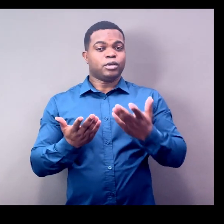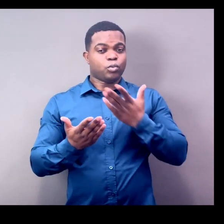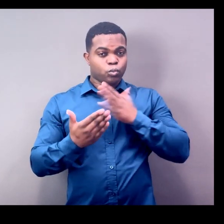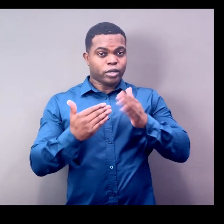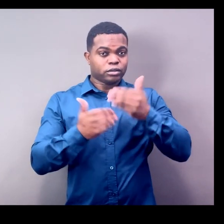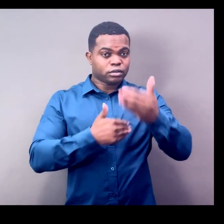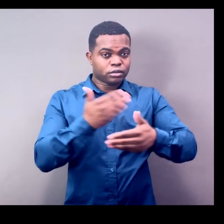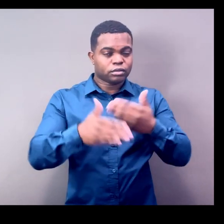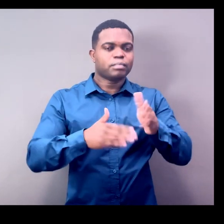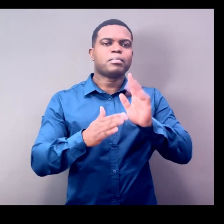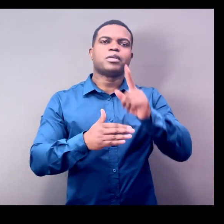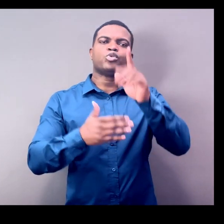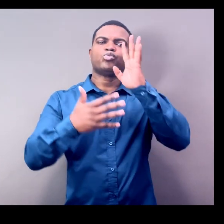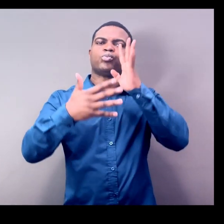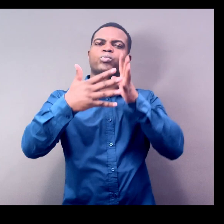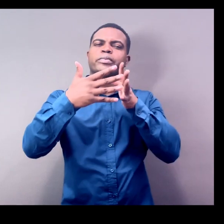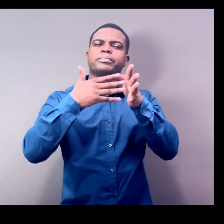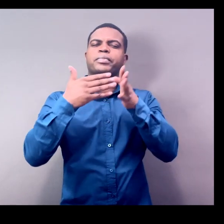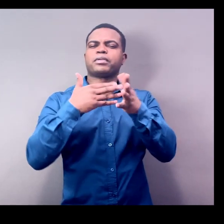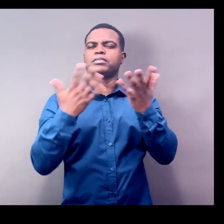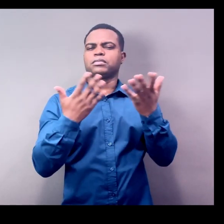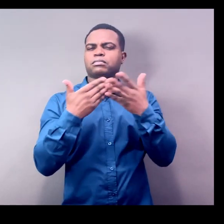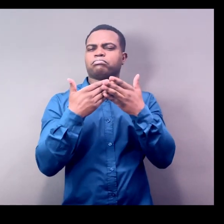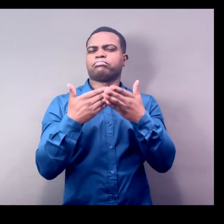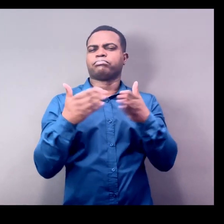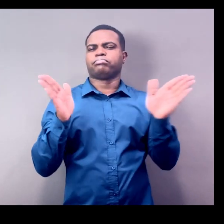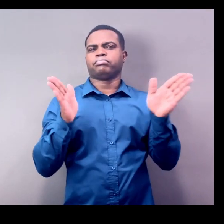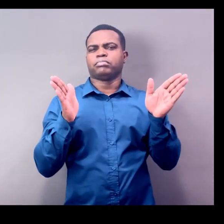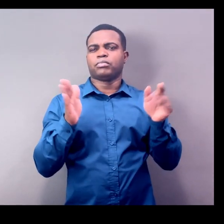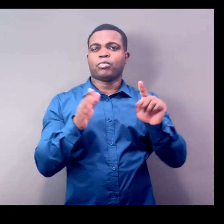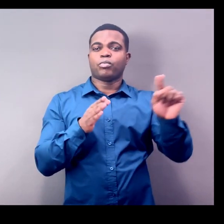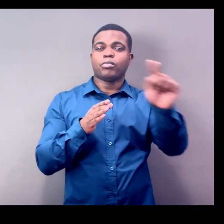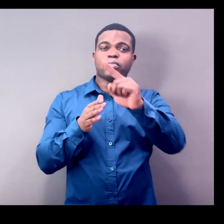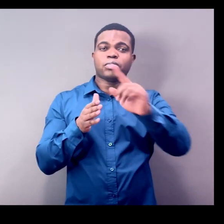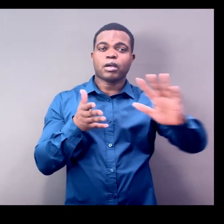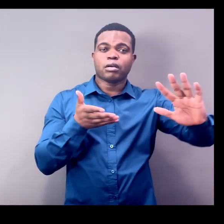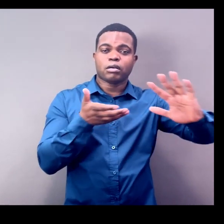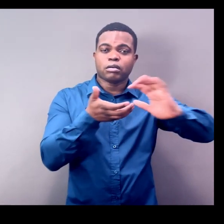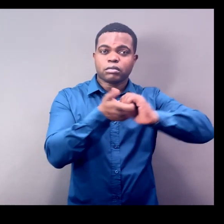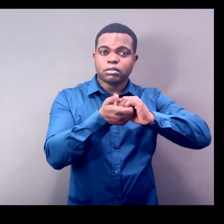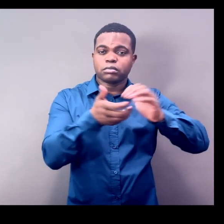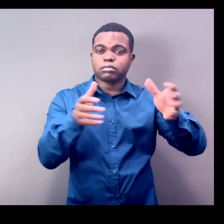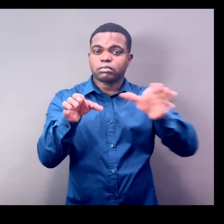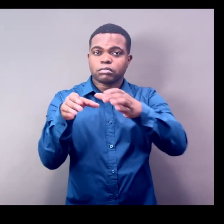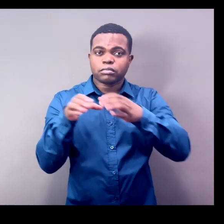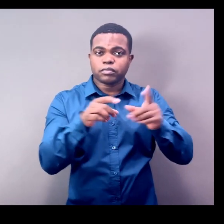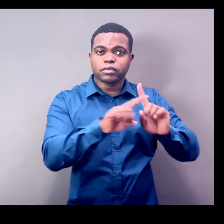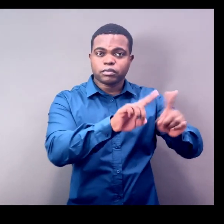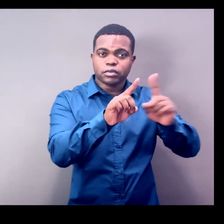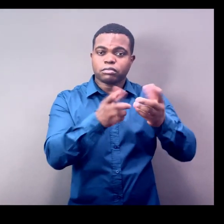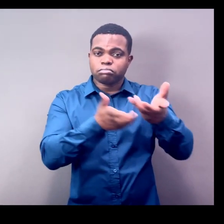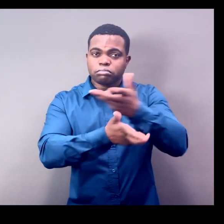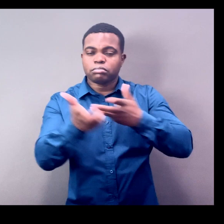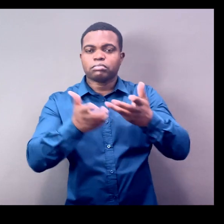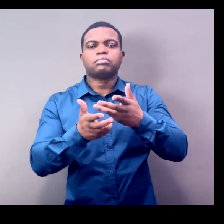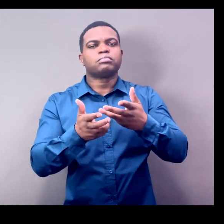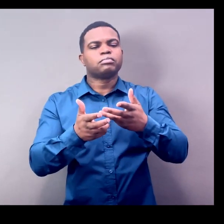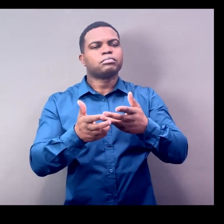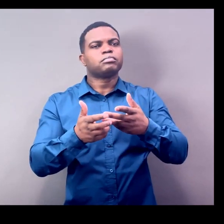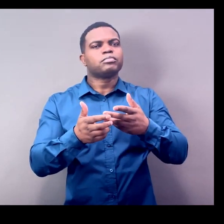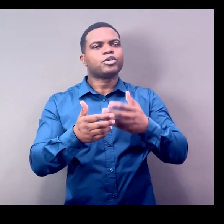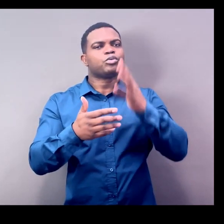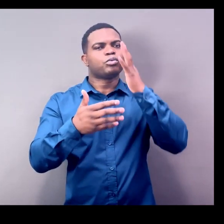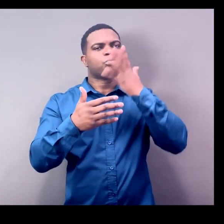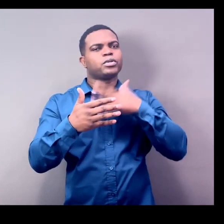be transparent. When you want people to trust you, when you want other stakeholders to have that perception